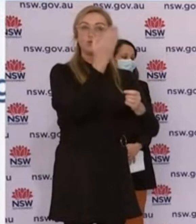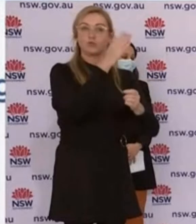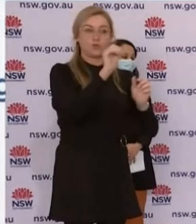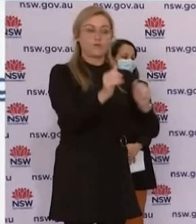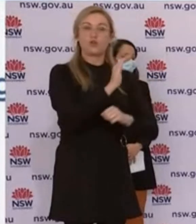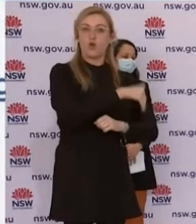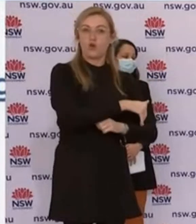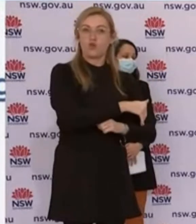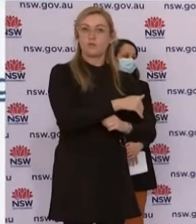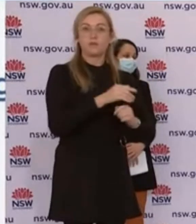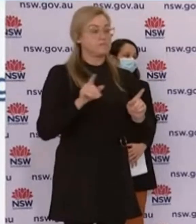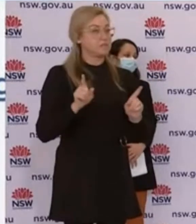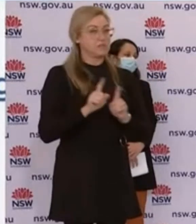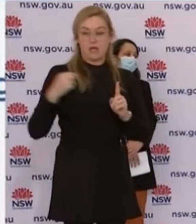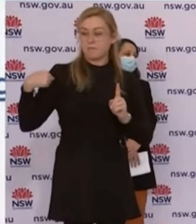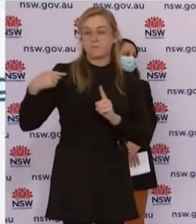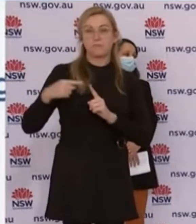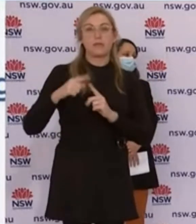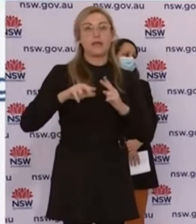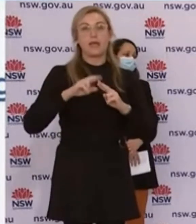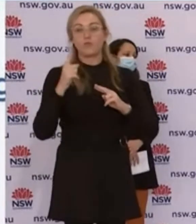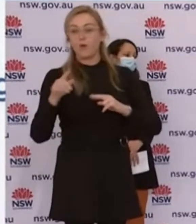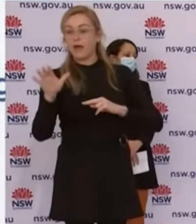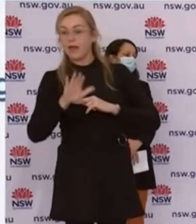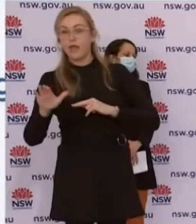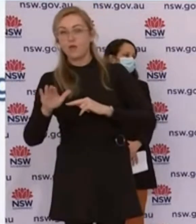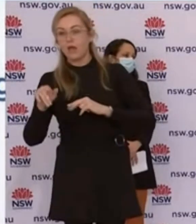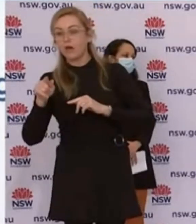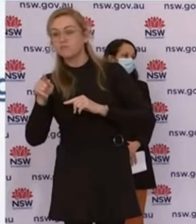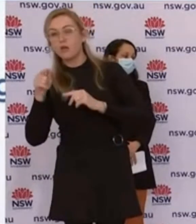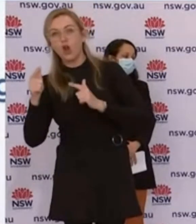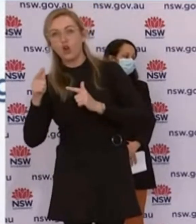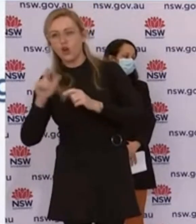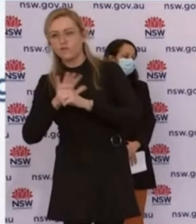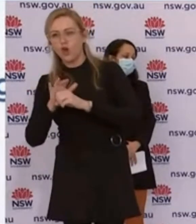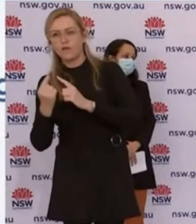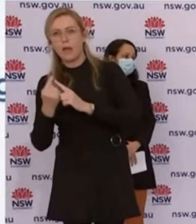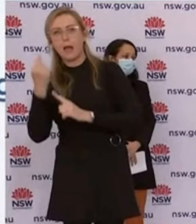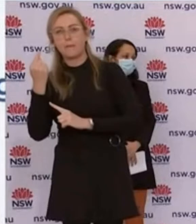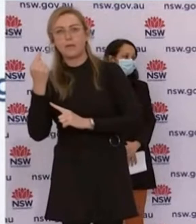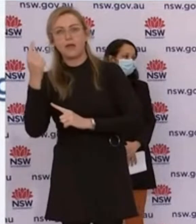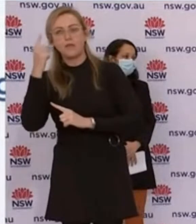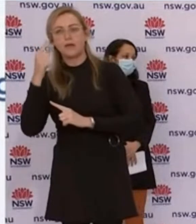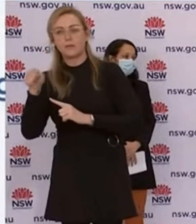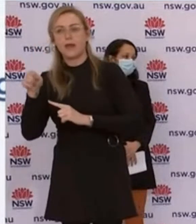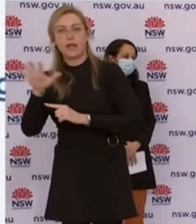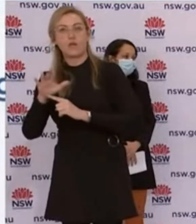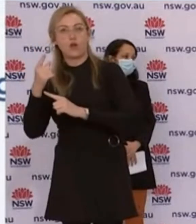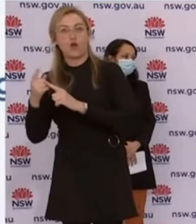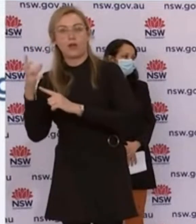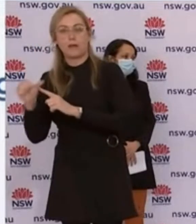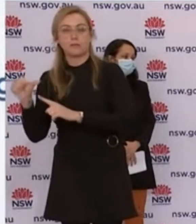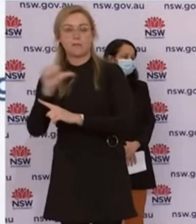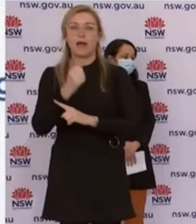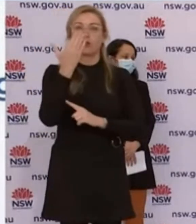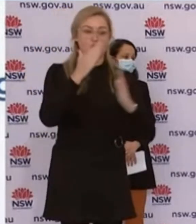as we've needed to. If we do have high case numbers in certain LGAs and the health advice is that we need to revert to learning from home in those